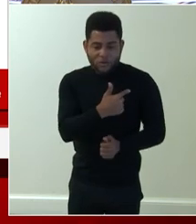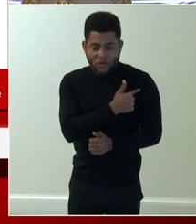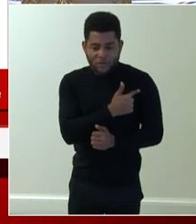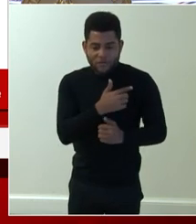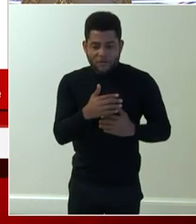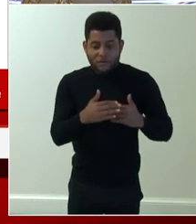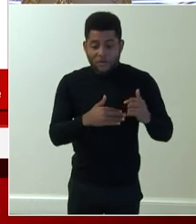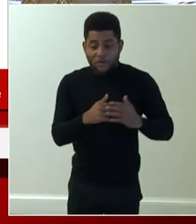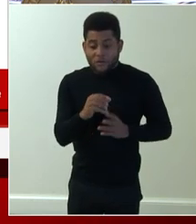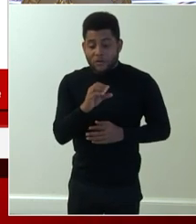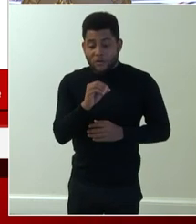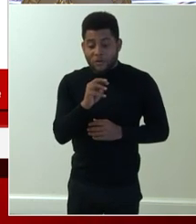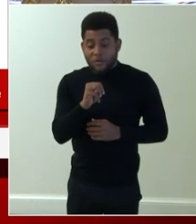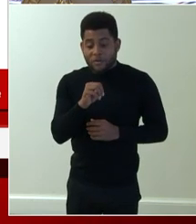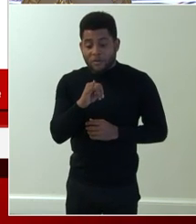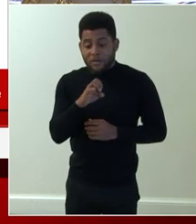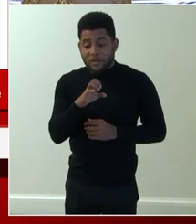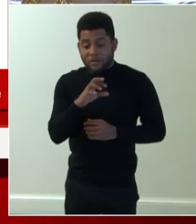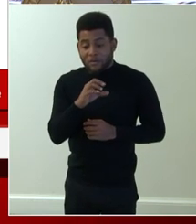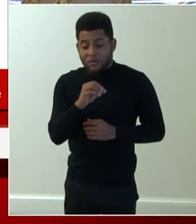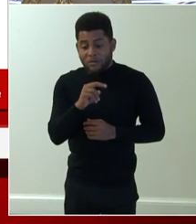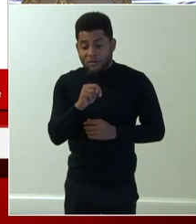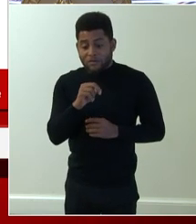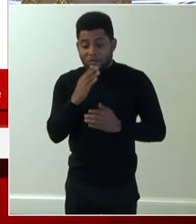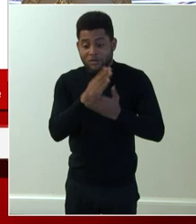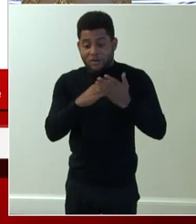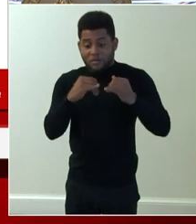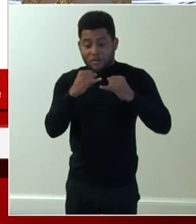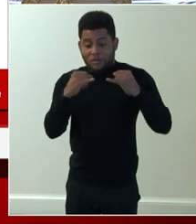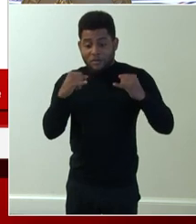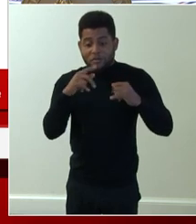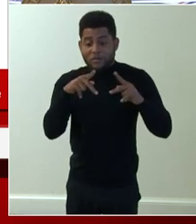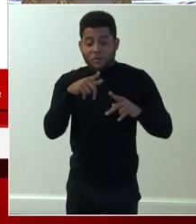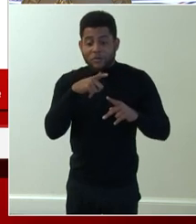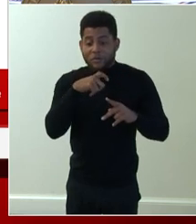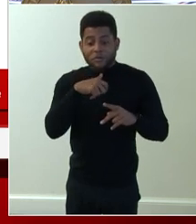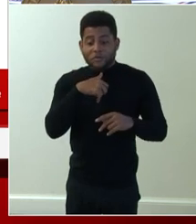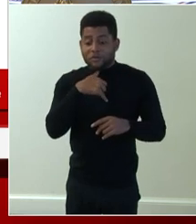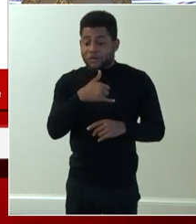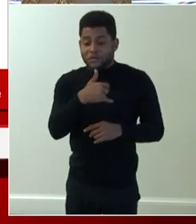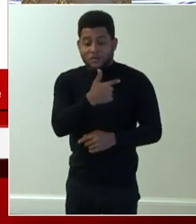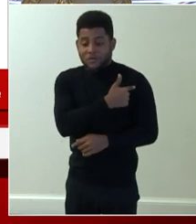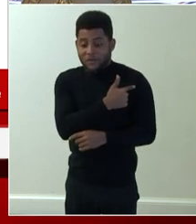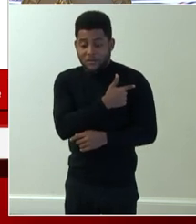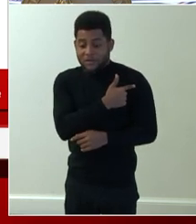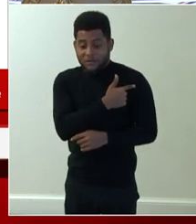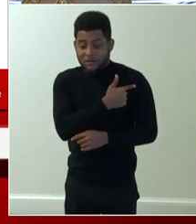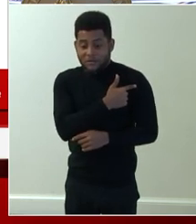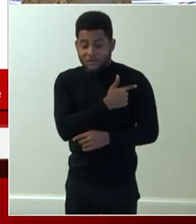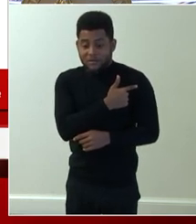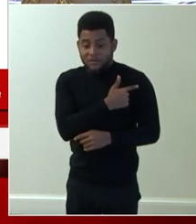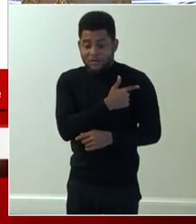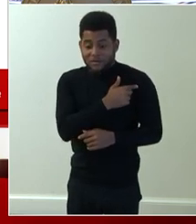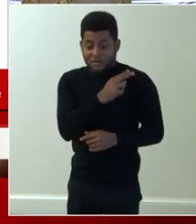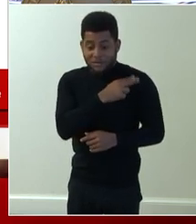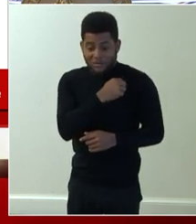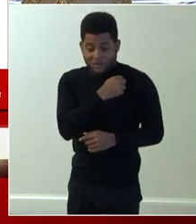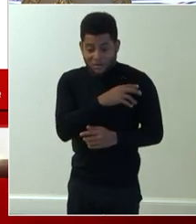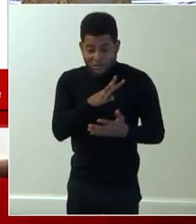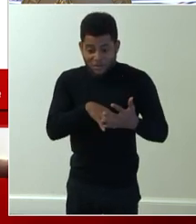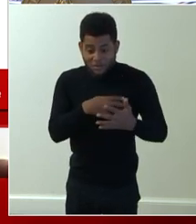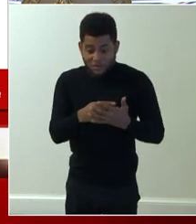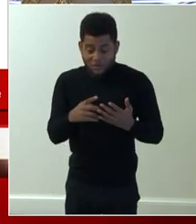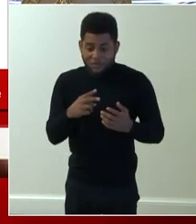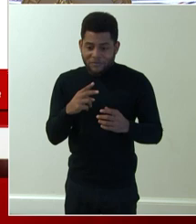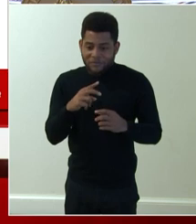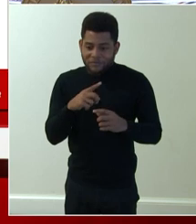Omicron, and the top line represents people who are not. Those are cases. The hospitalizations chart is very